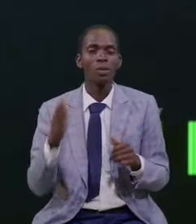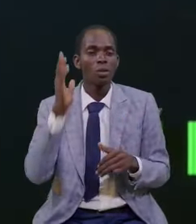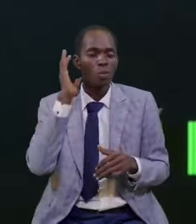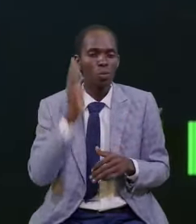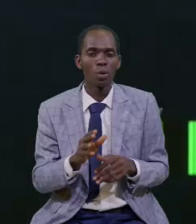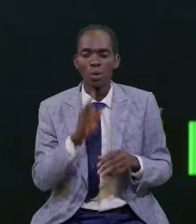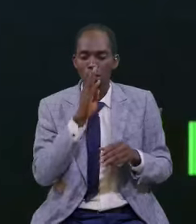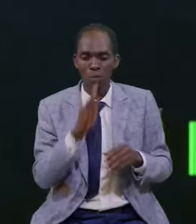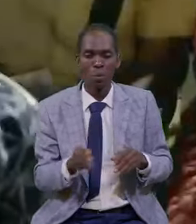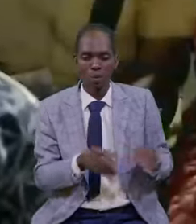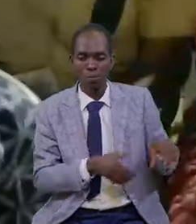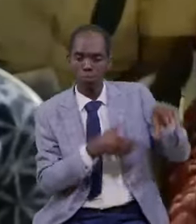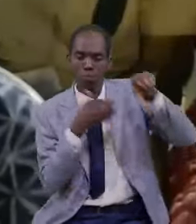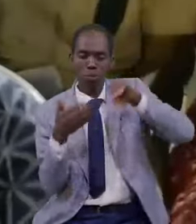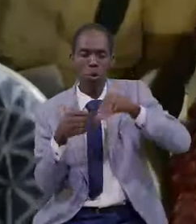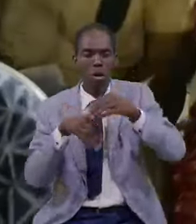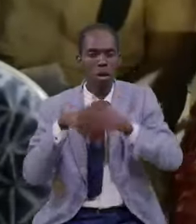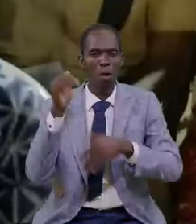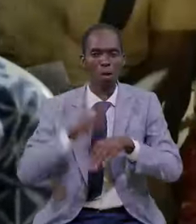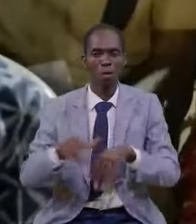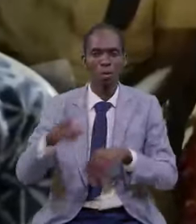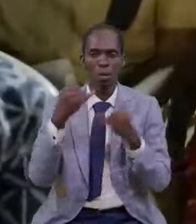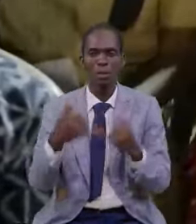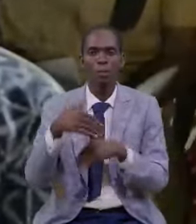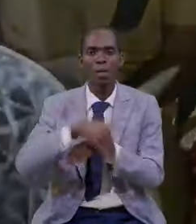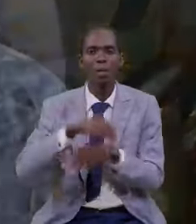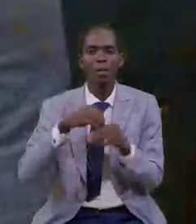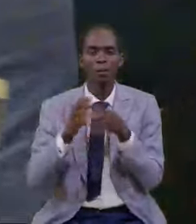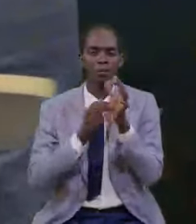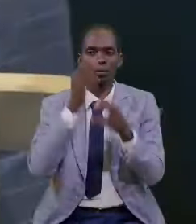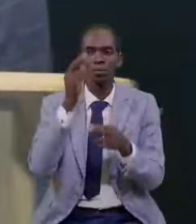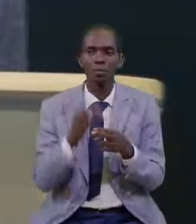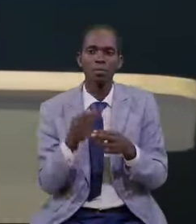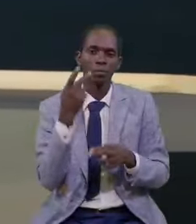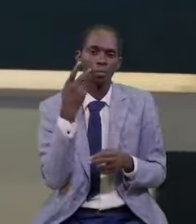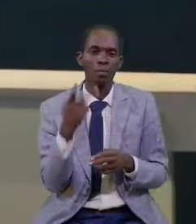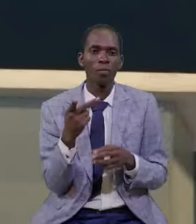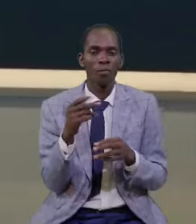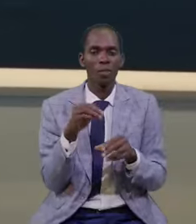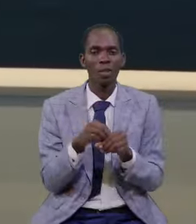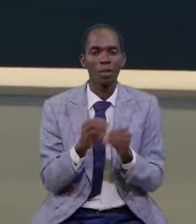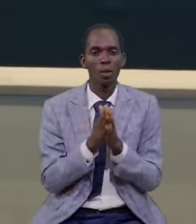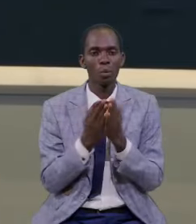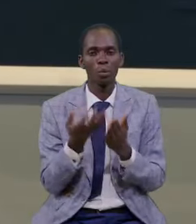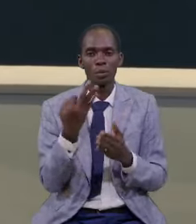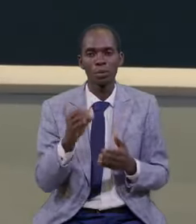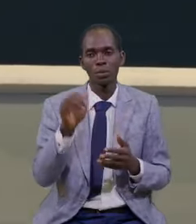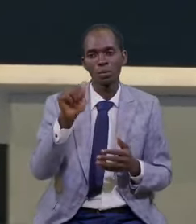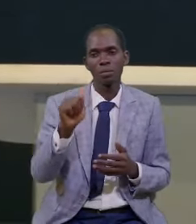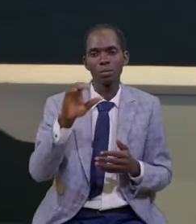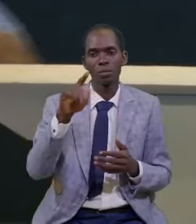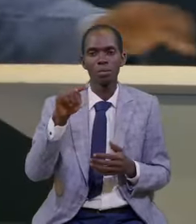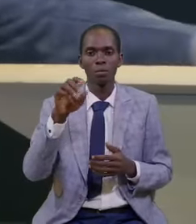you tonight in Jesus' name. And look at Acts chapter 2. I'm reading from